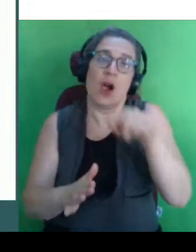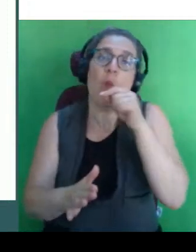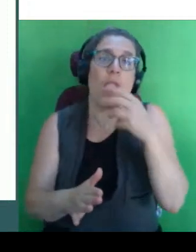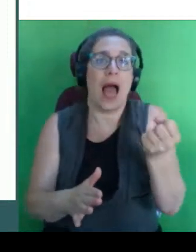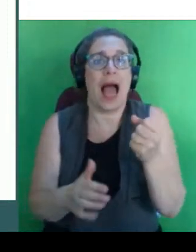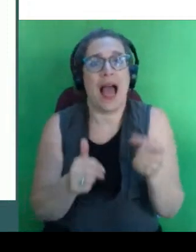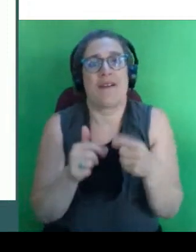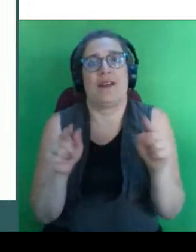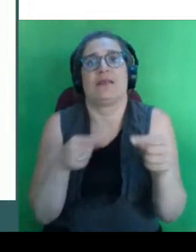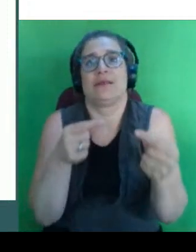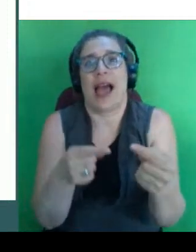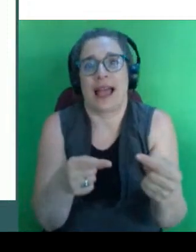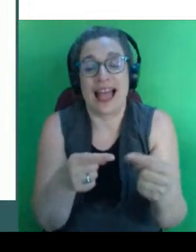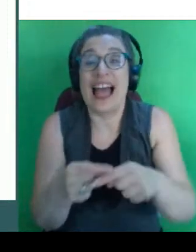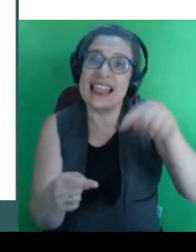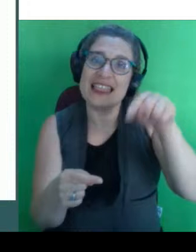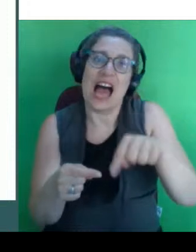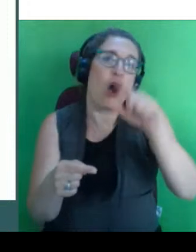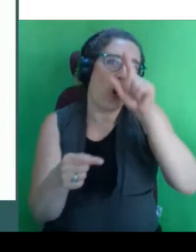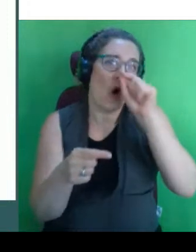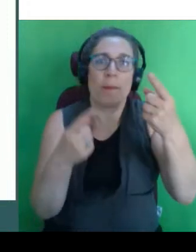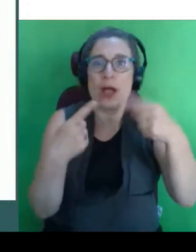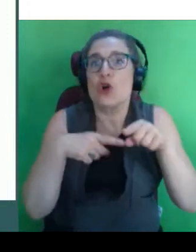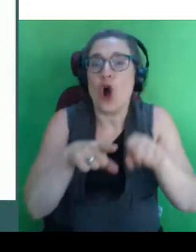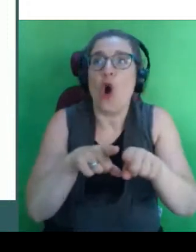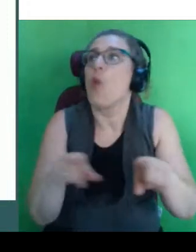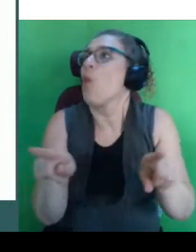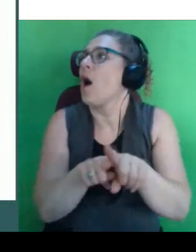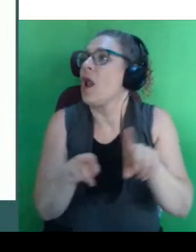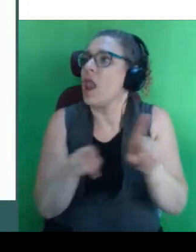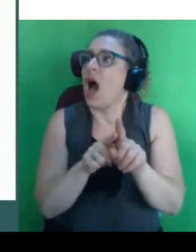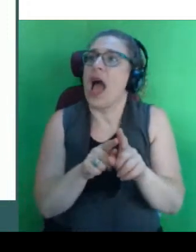co-infection with a viral infection, sleep deprivation, alcohol,